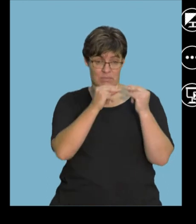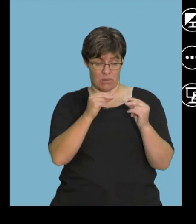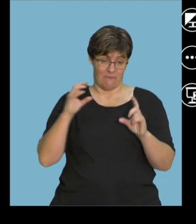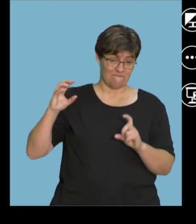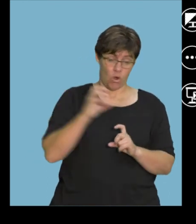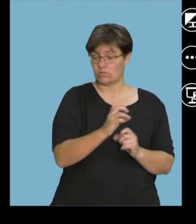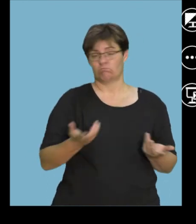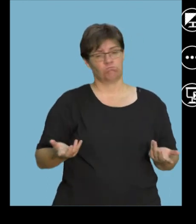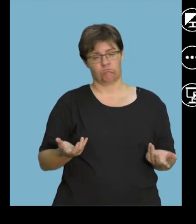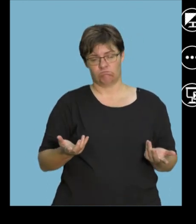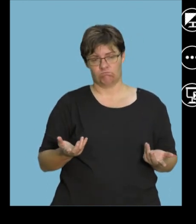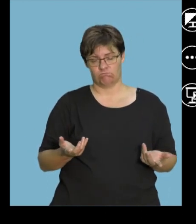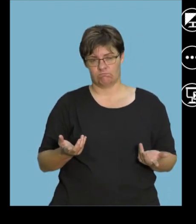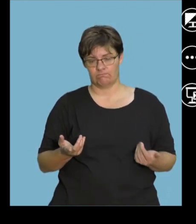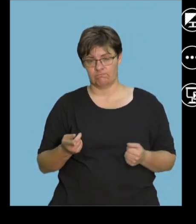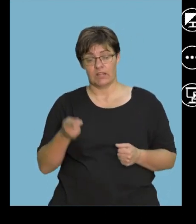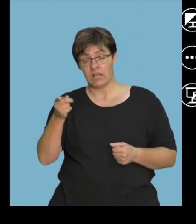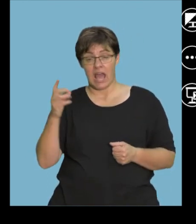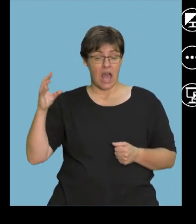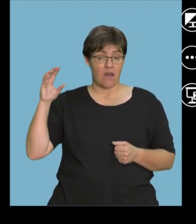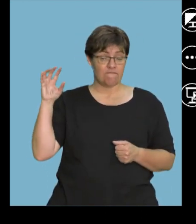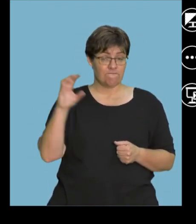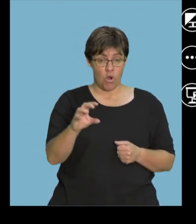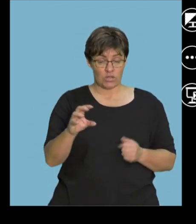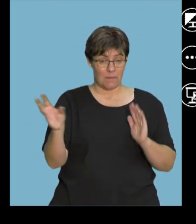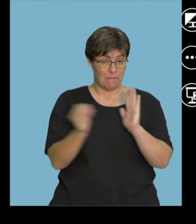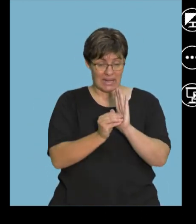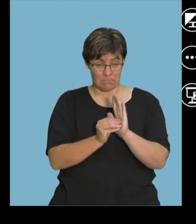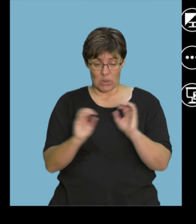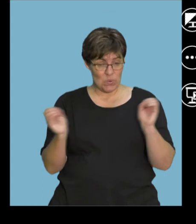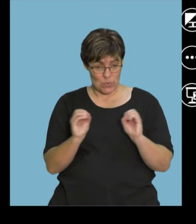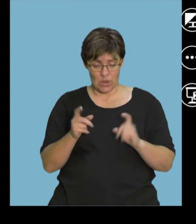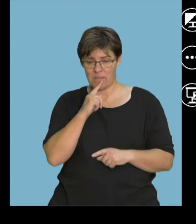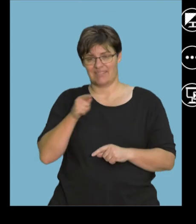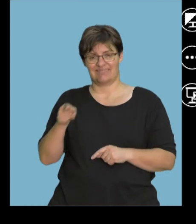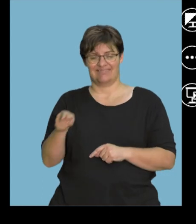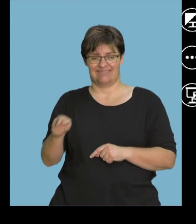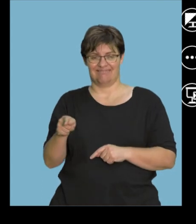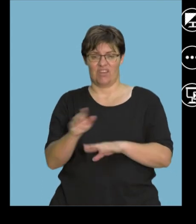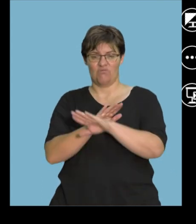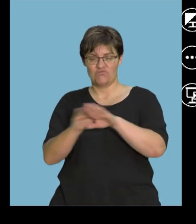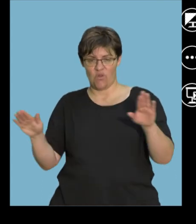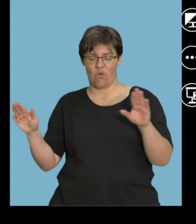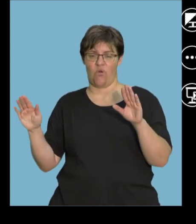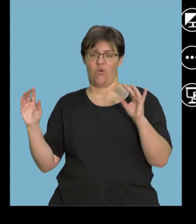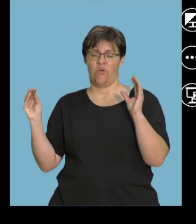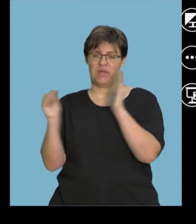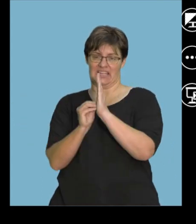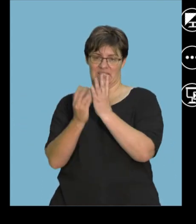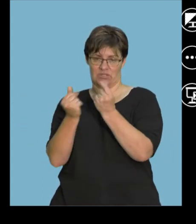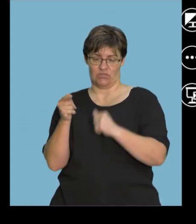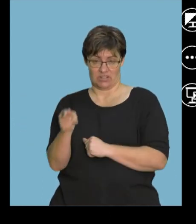of materials experience a magnetic force. So those that do not experience a magnetic force around a magnet, we call